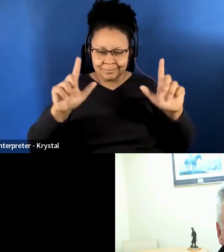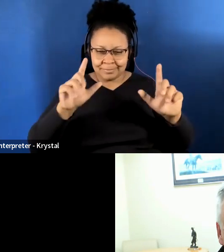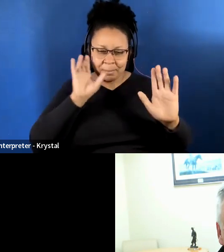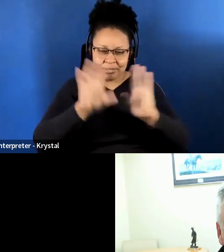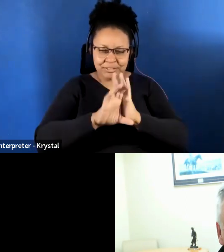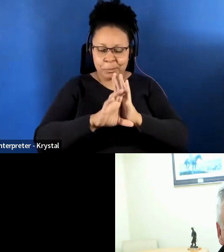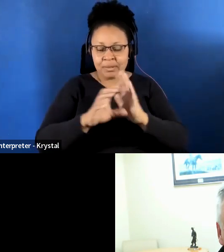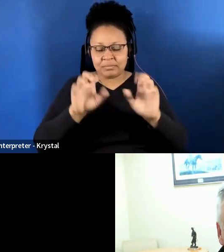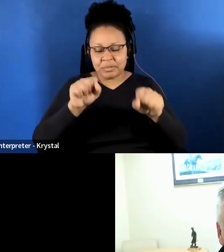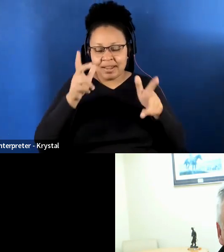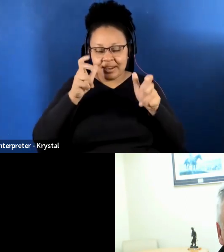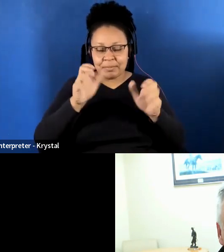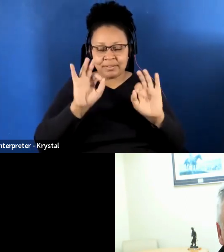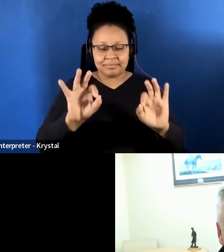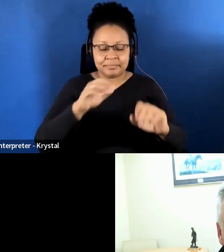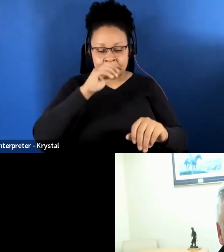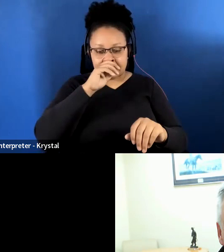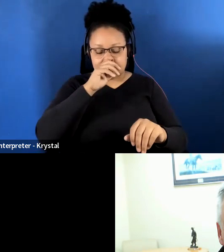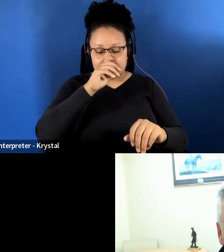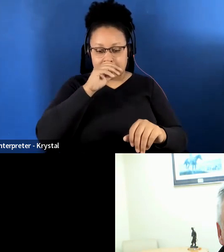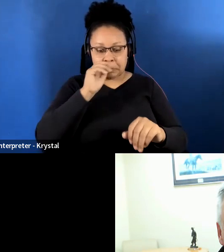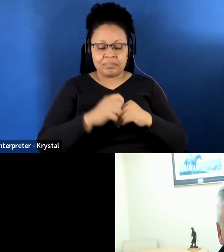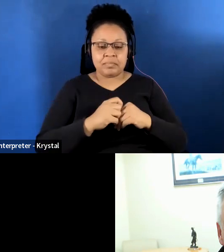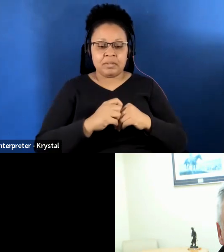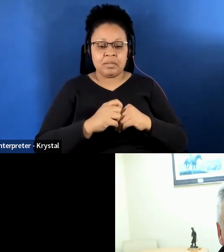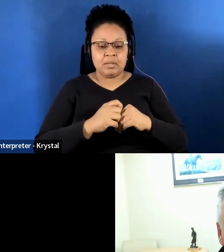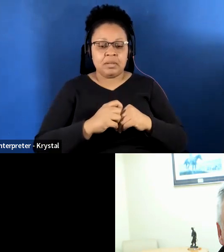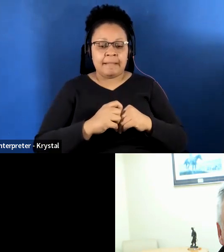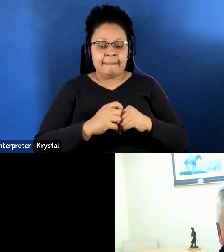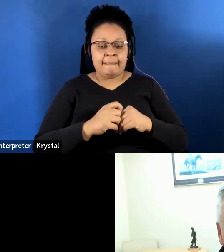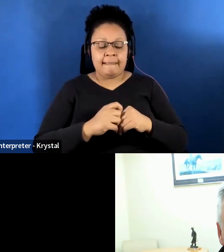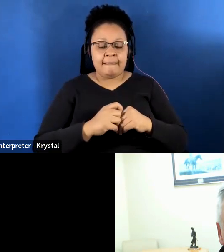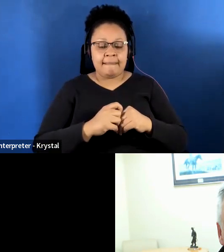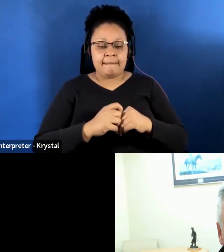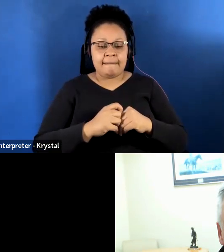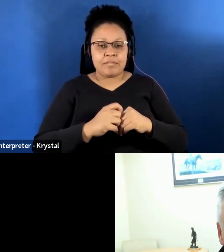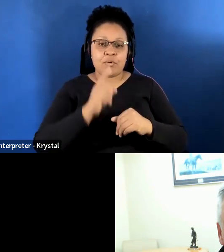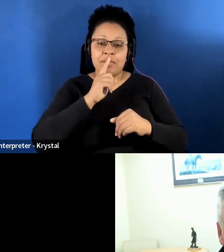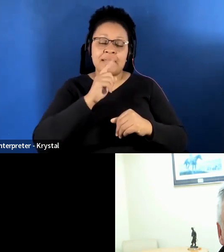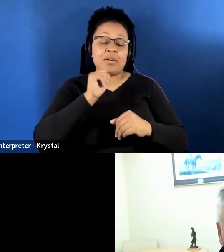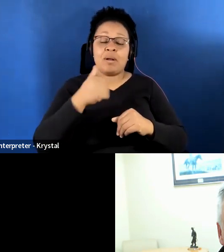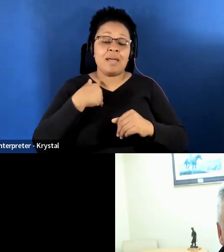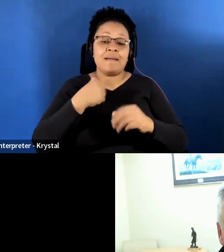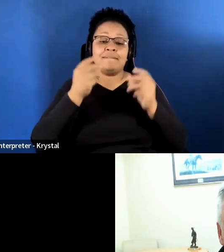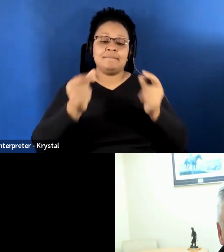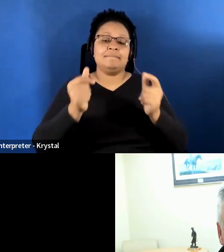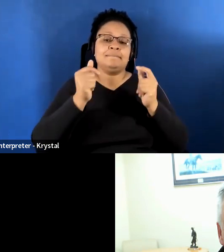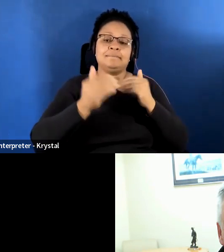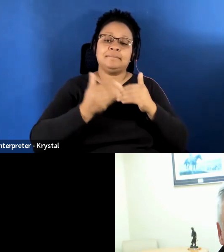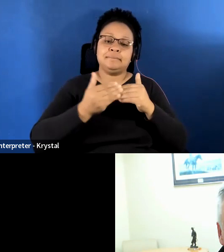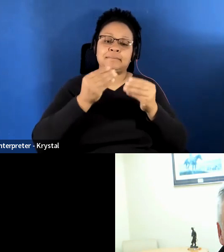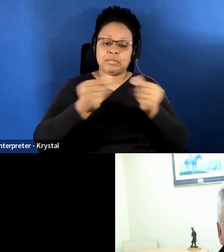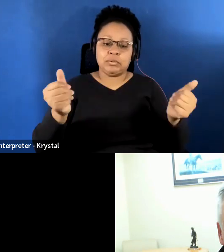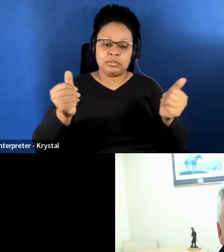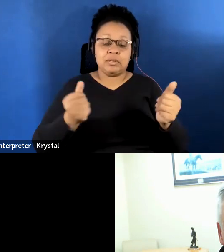think, you know, so yesterday, and I don't have any quick and easy solutions here, but I just want to say that, first of all,